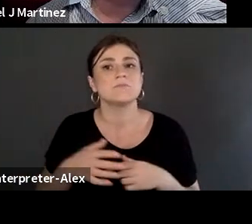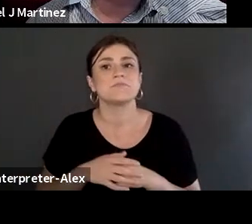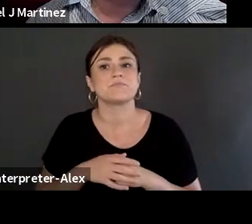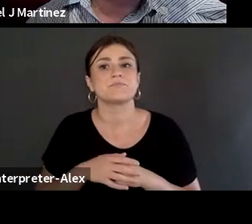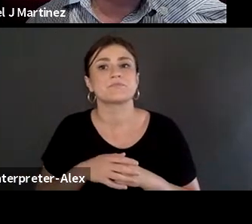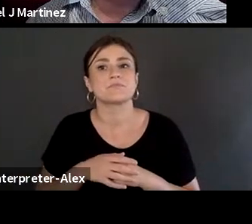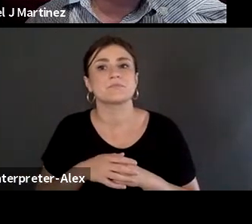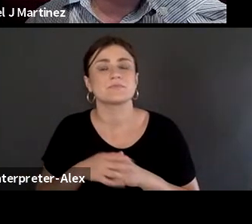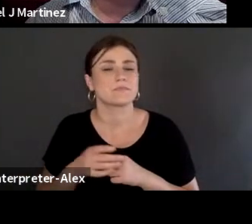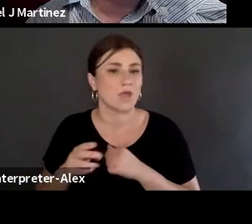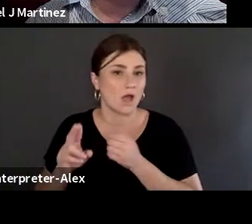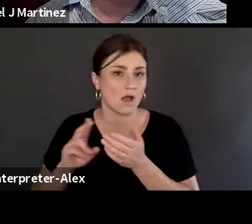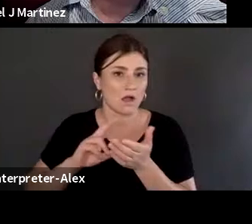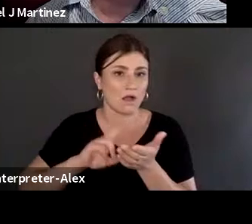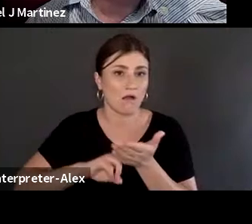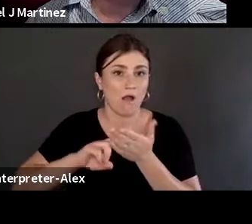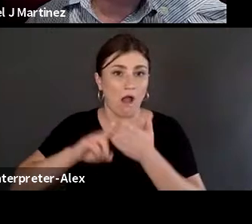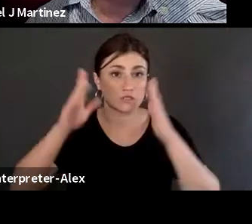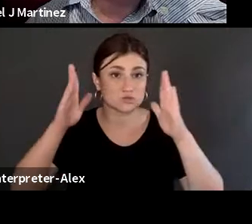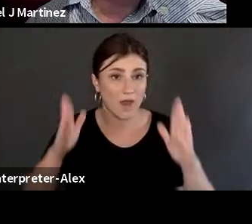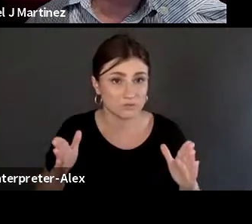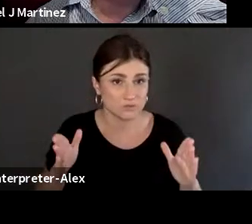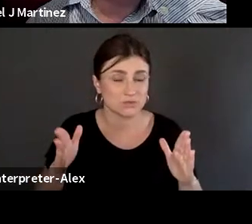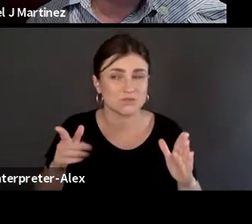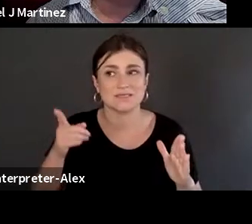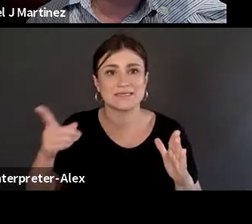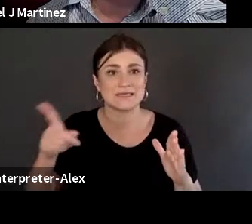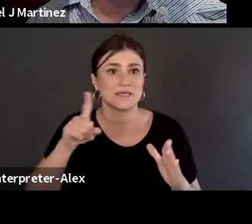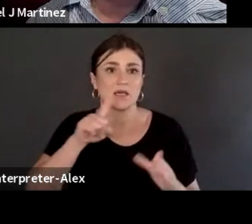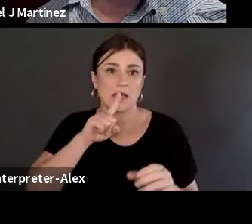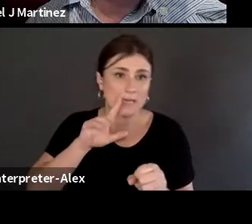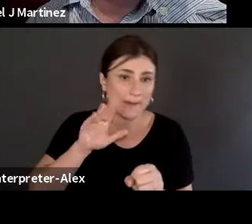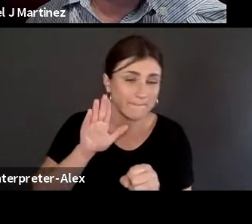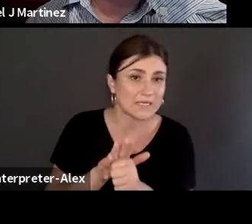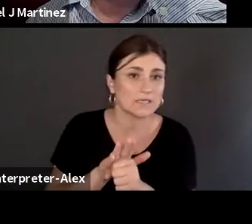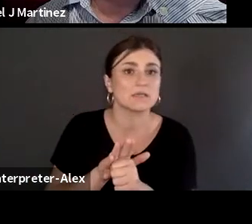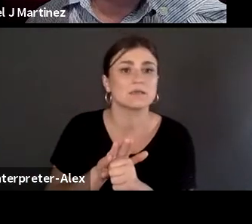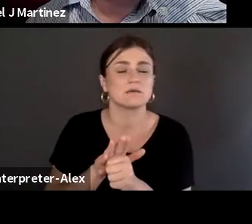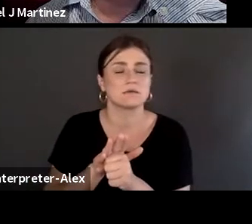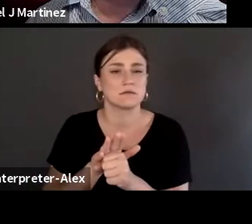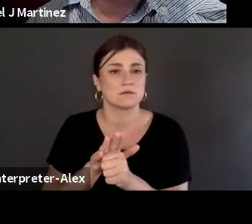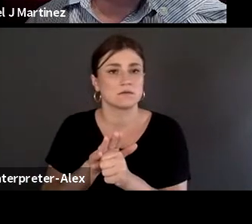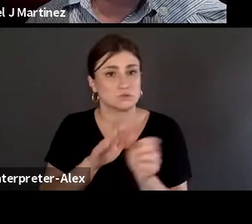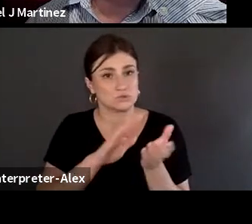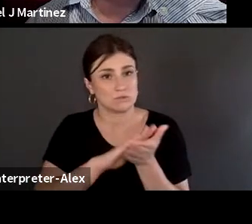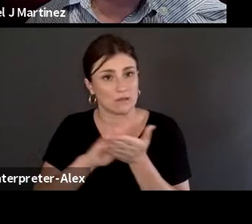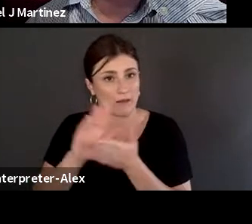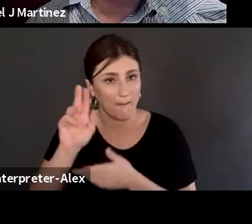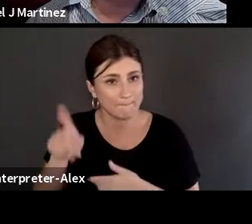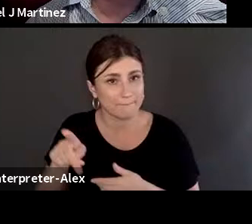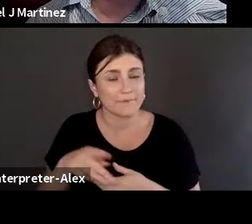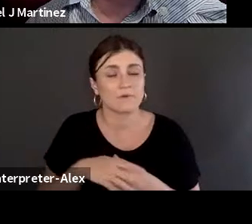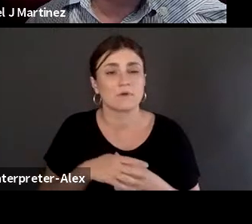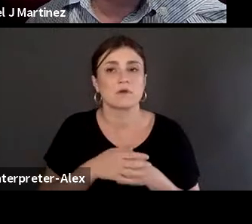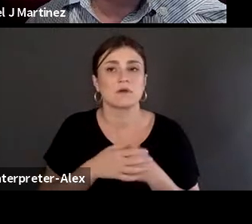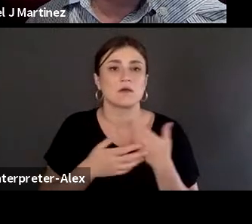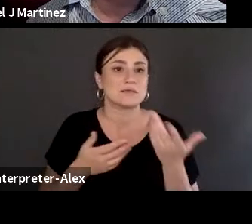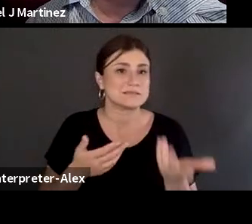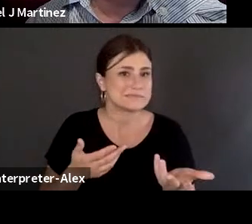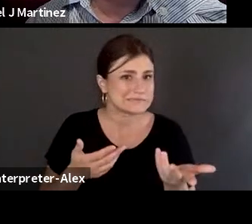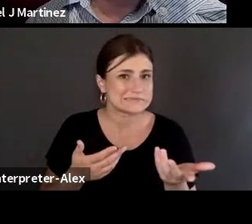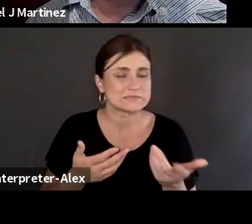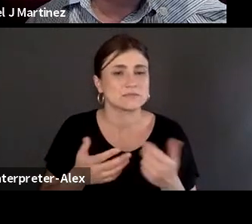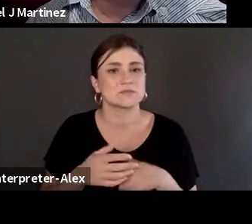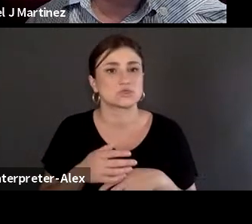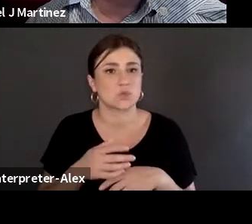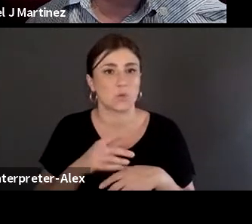did not follow through on the obligations the contractor had made. He dropped the structures that were there, left them and left town, maybe even went out